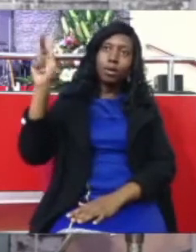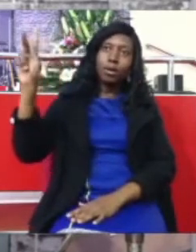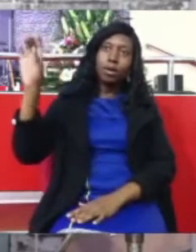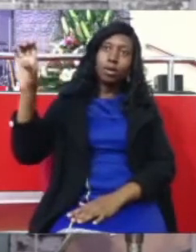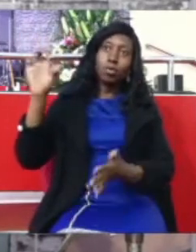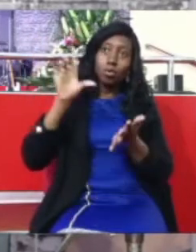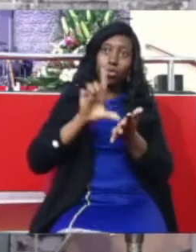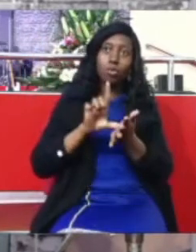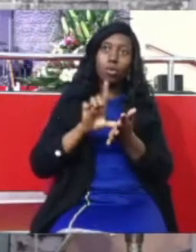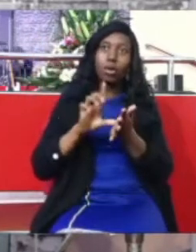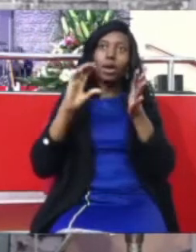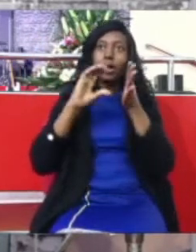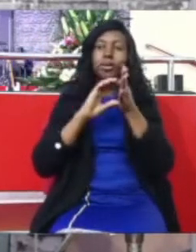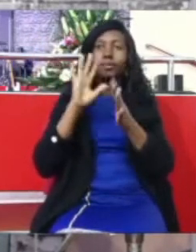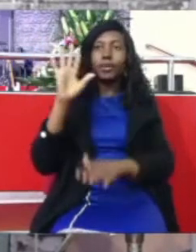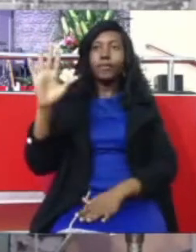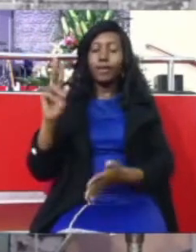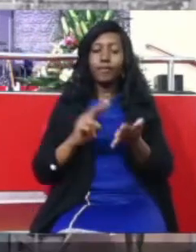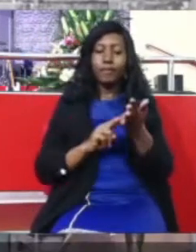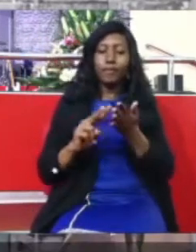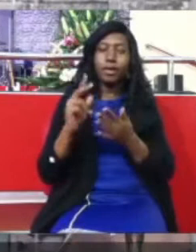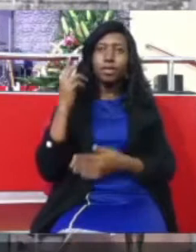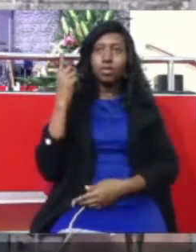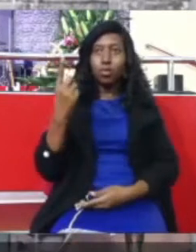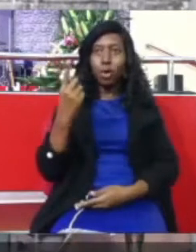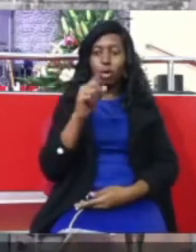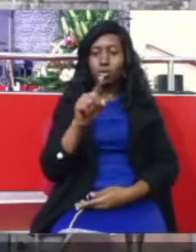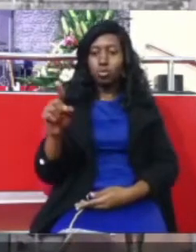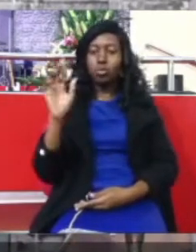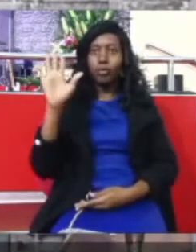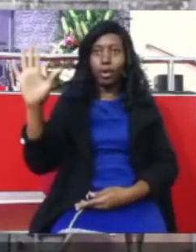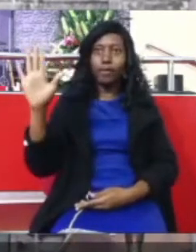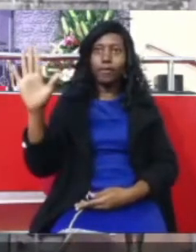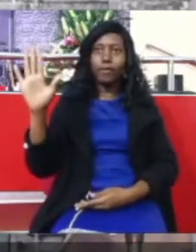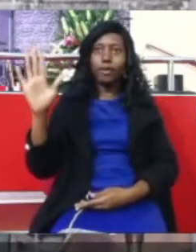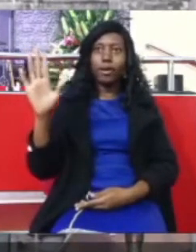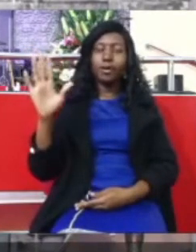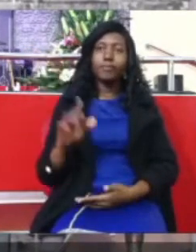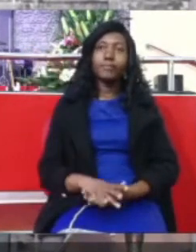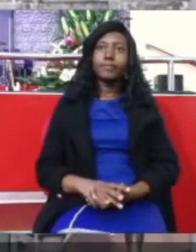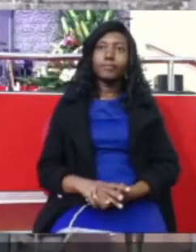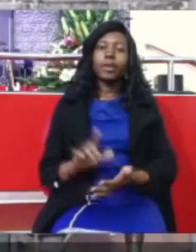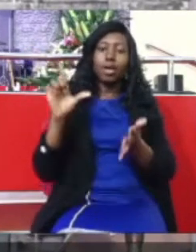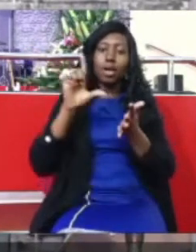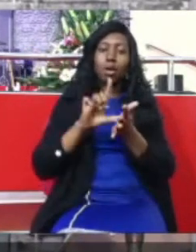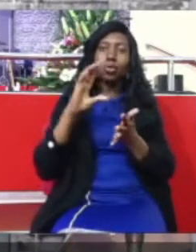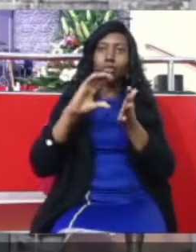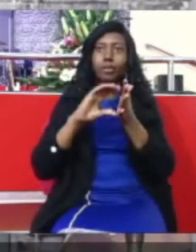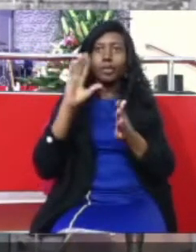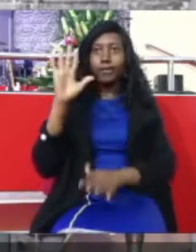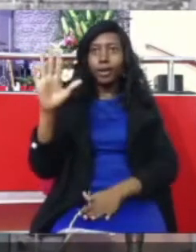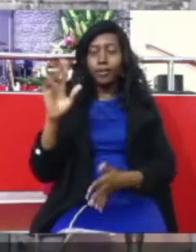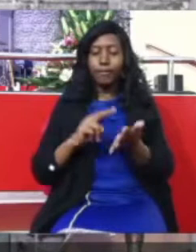Luke chapter 5 from verse 1 to 5. Luke chapter 5 from verse 1 to 5. This is what the Bible